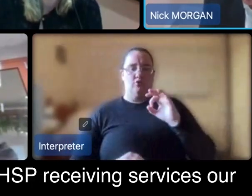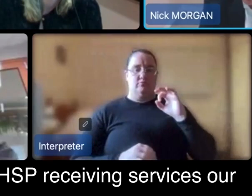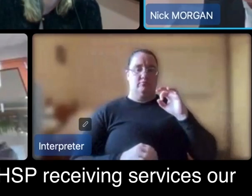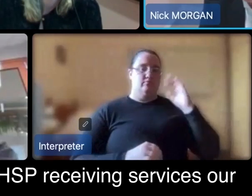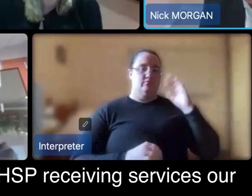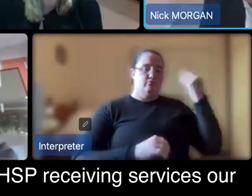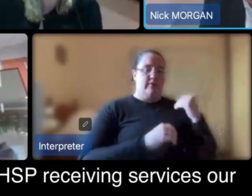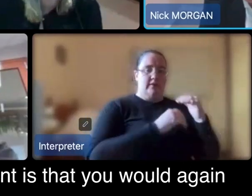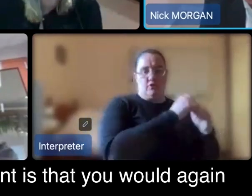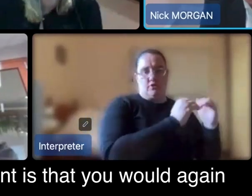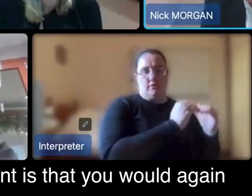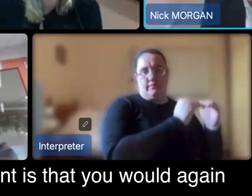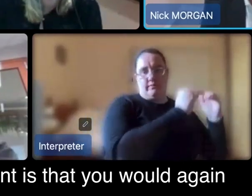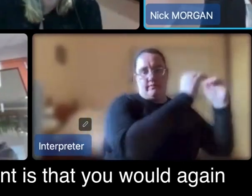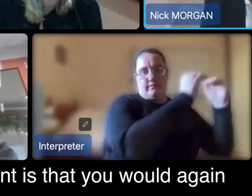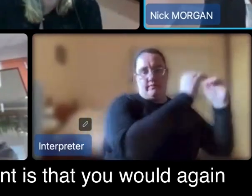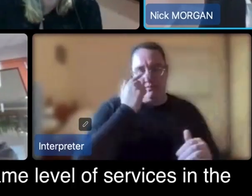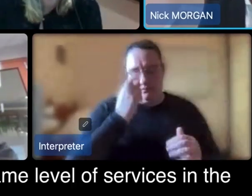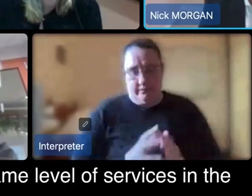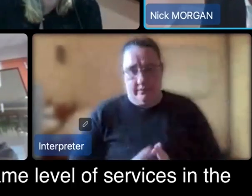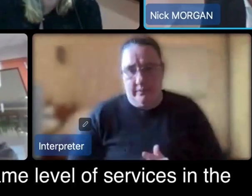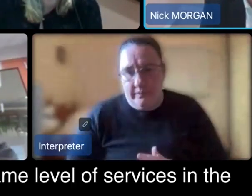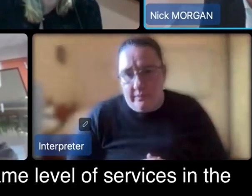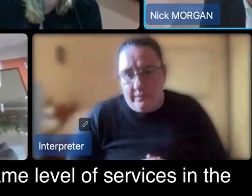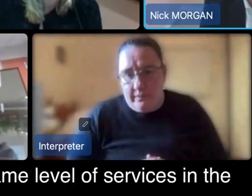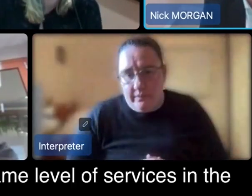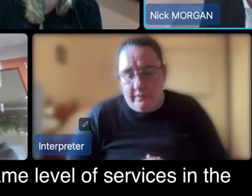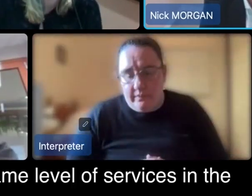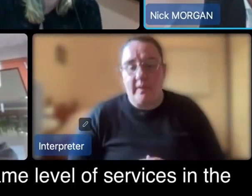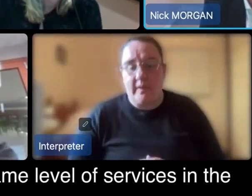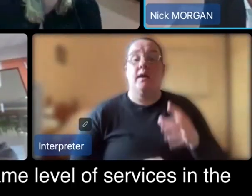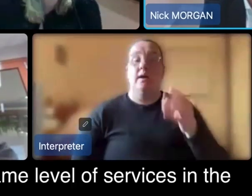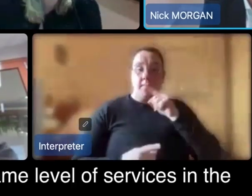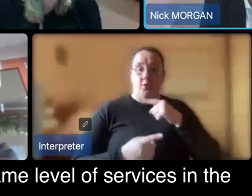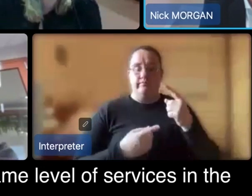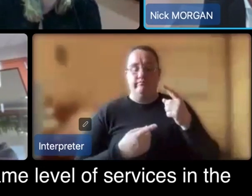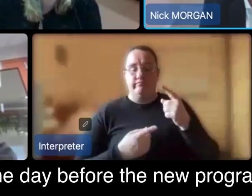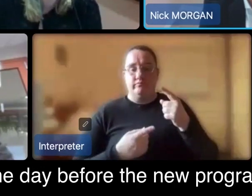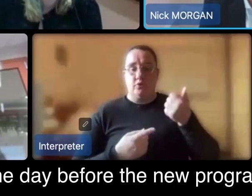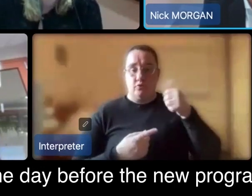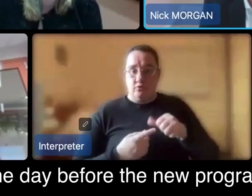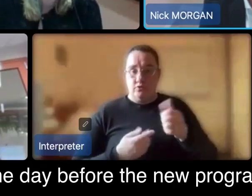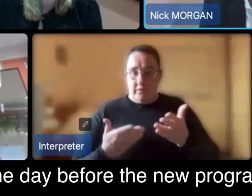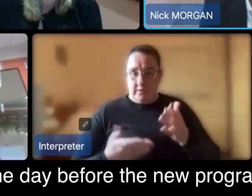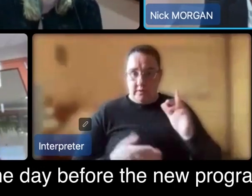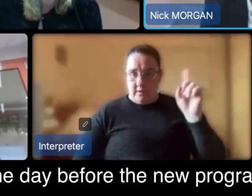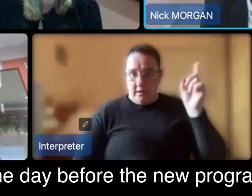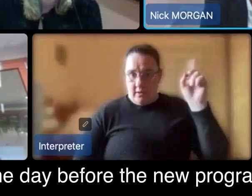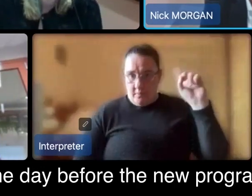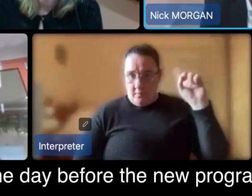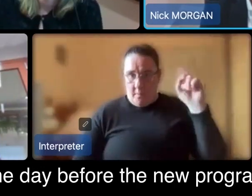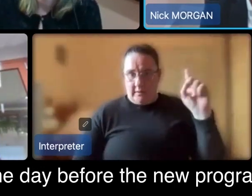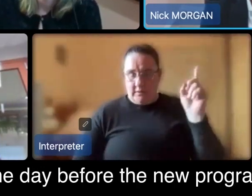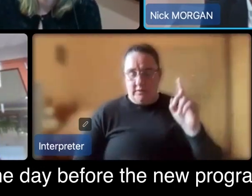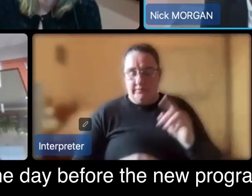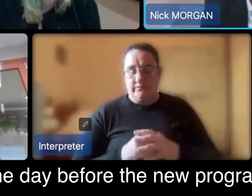services, our thinking at the moment is that you would again receive exactly the same level of services in the new program as you are